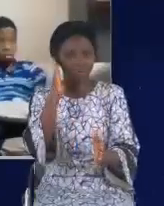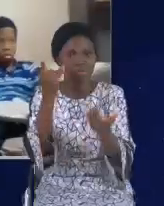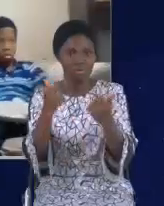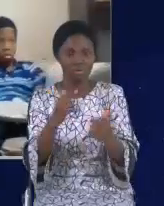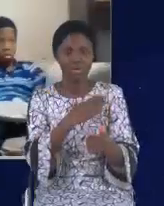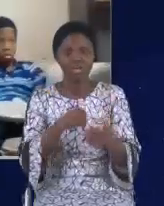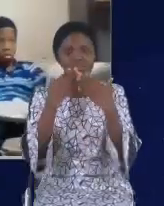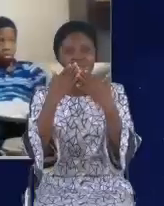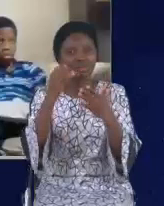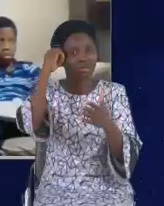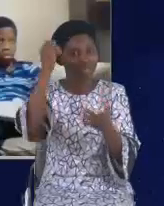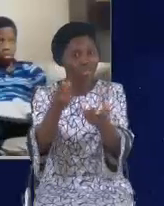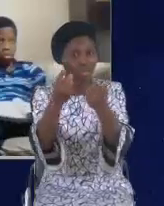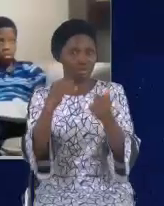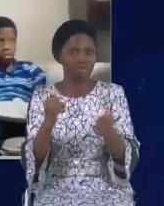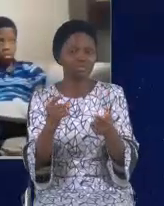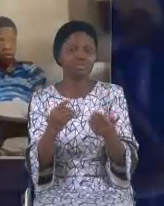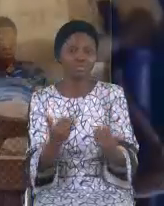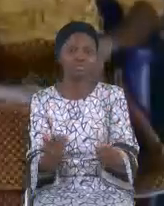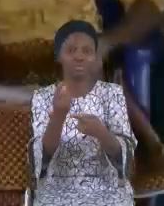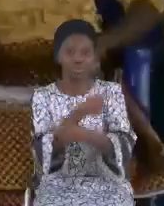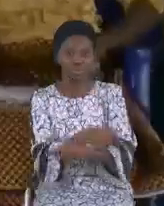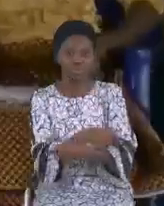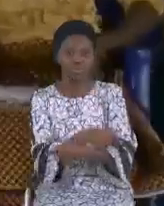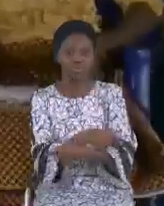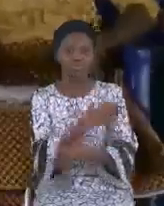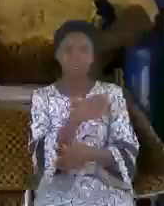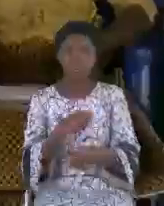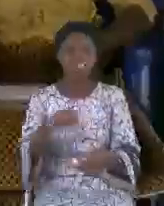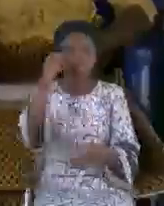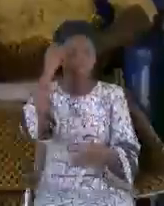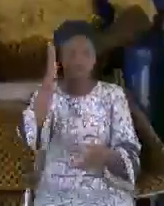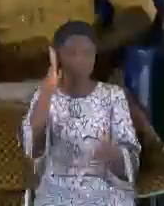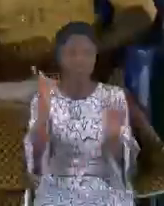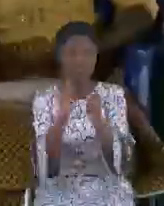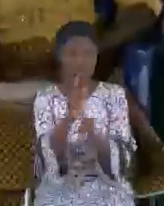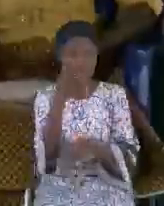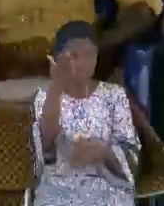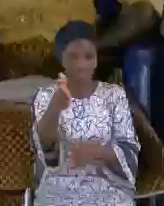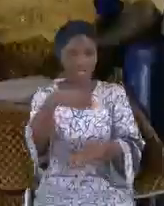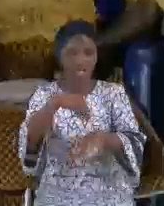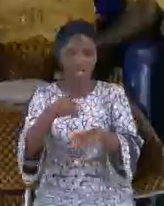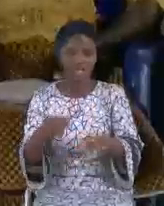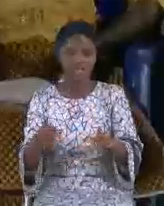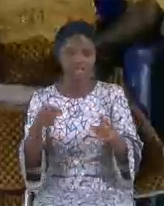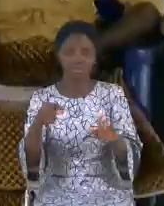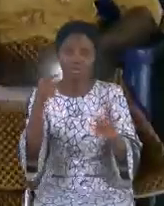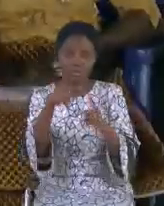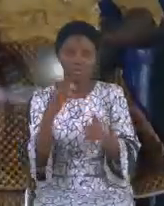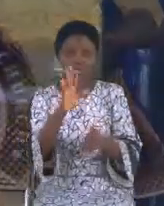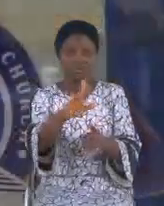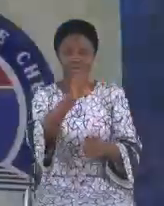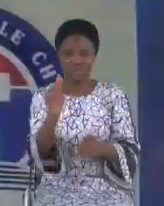said, thank God he comes today. And he will meet you there at your point of need. And I'm telling you,